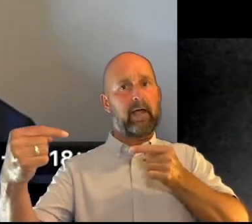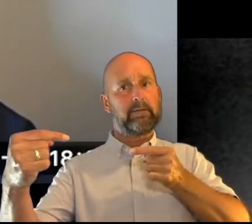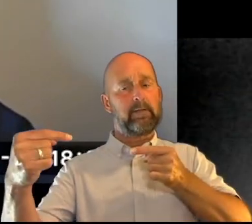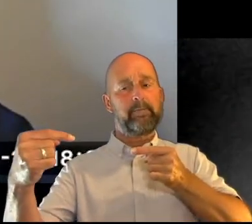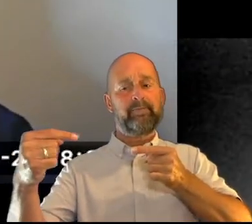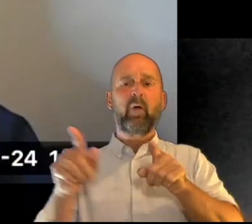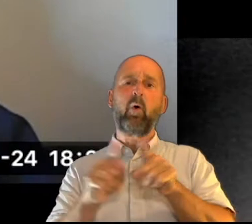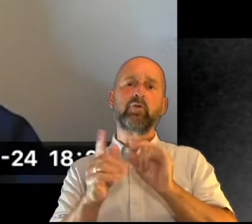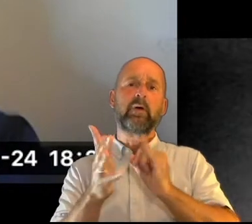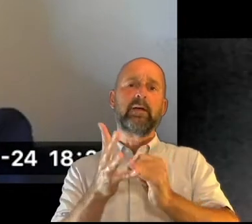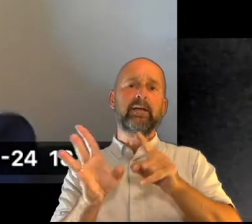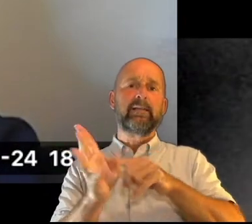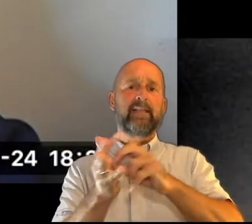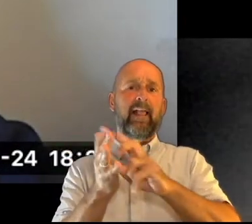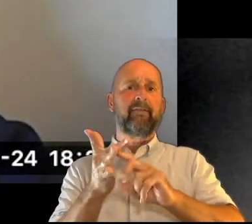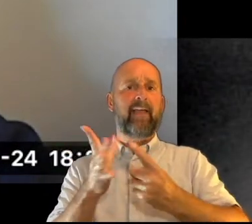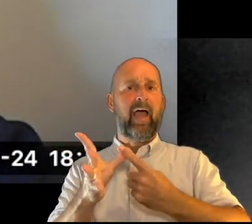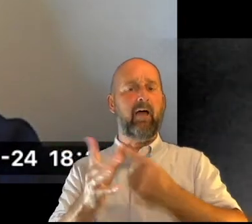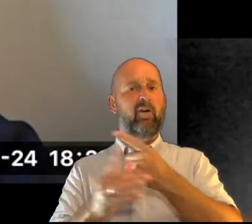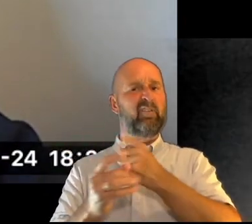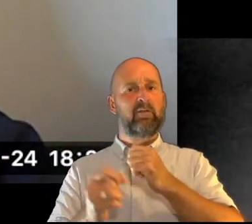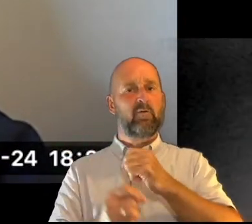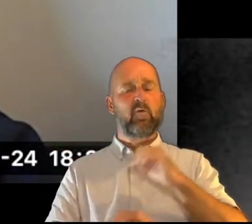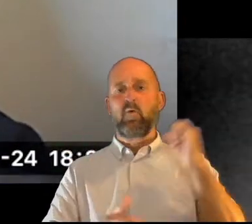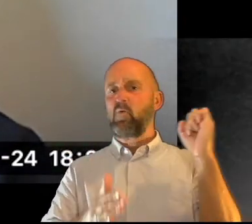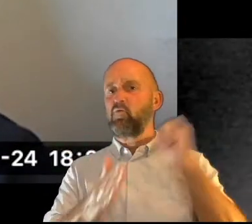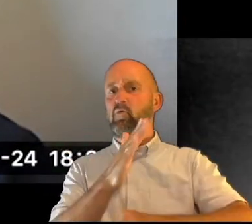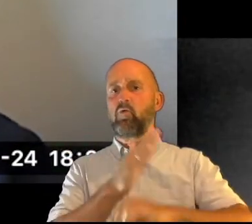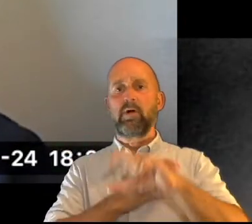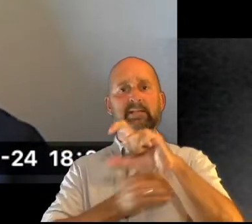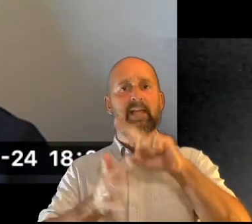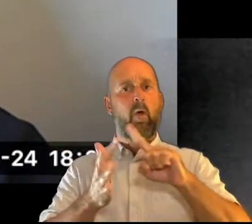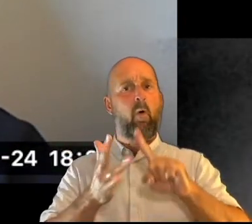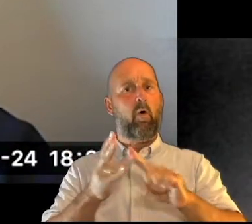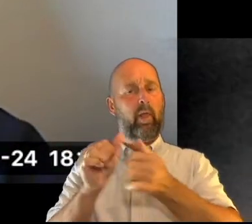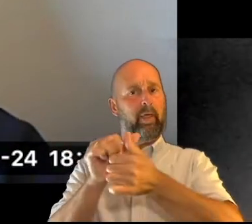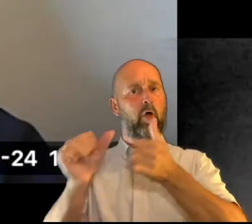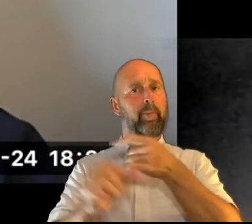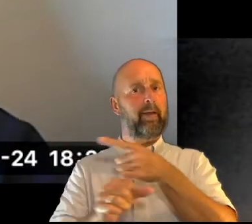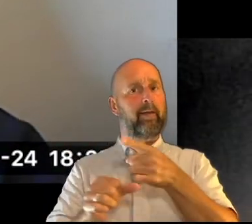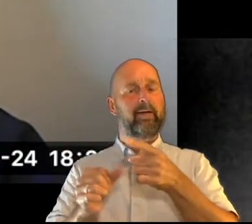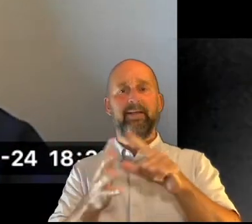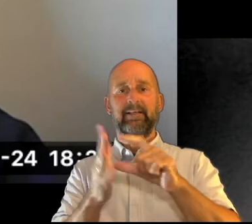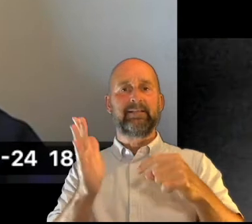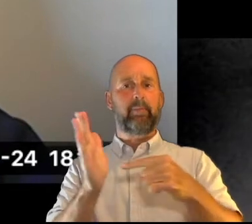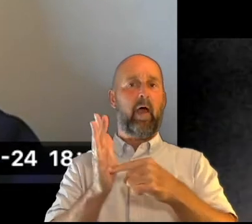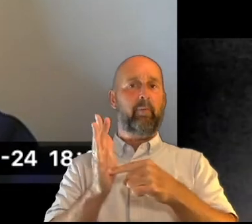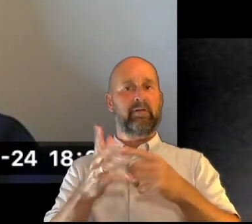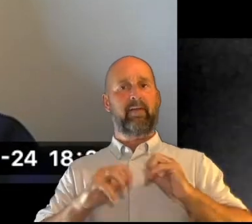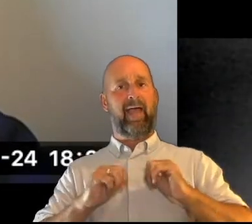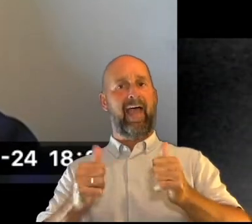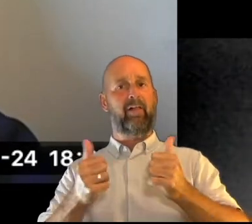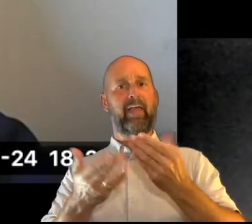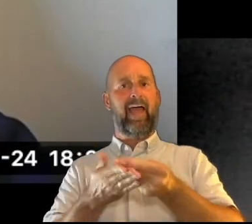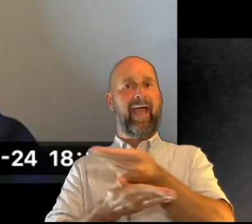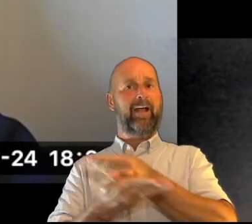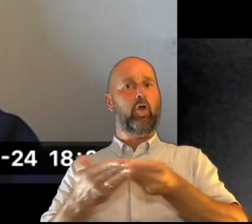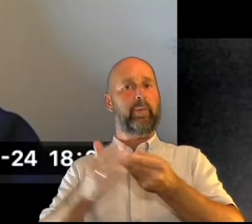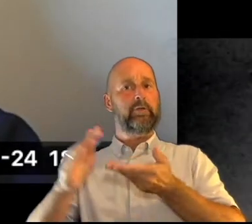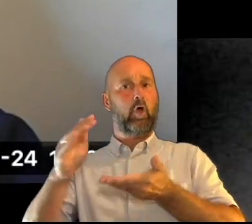see Sylvia, who's the ruthless CEO of the company, who runs the Department of Health and Economics for the